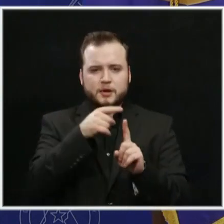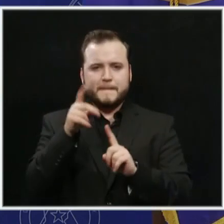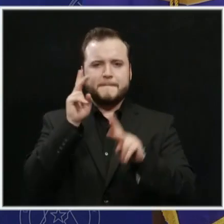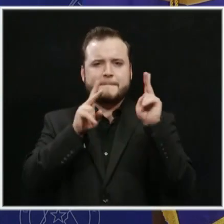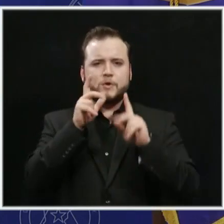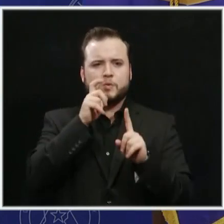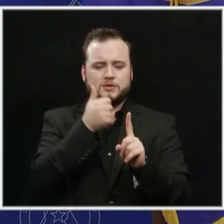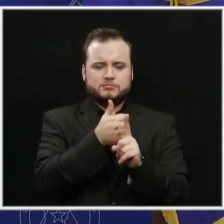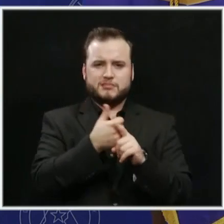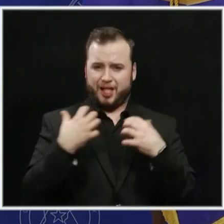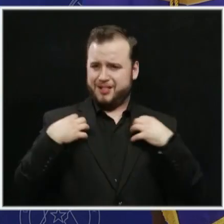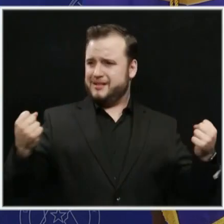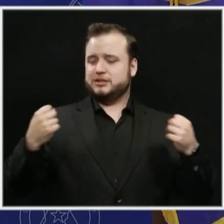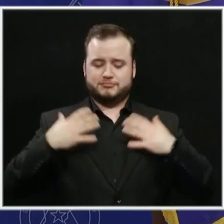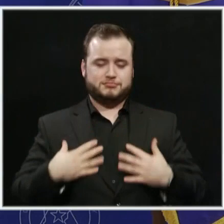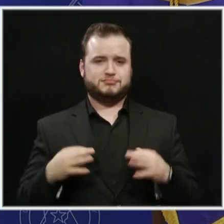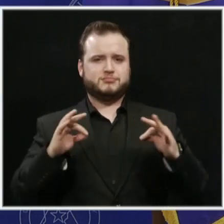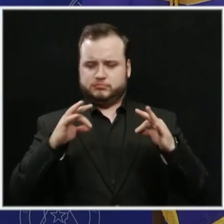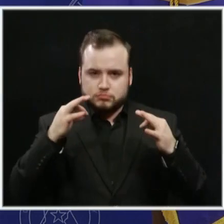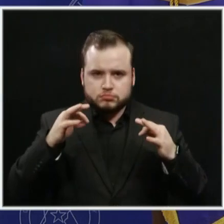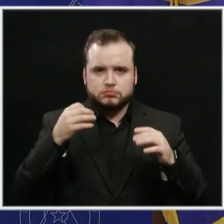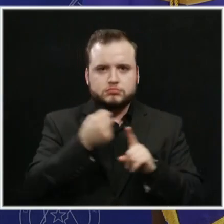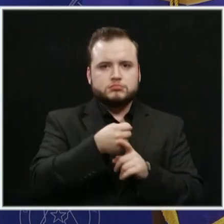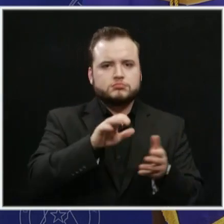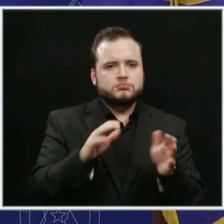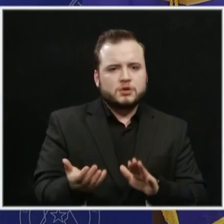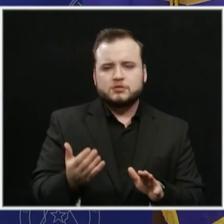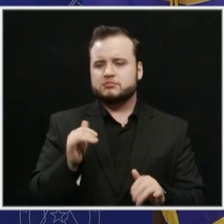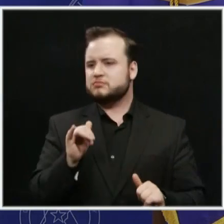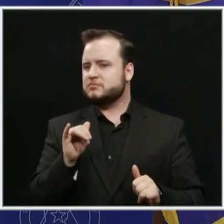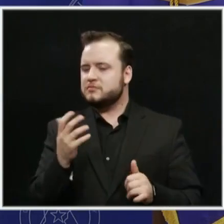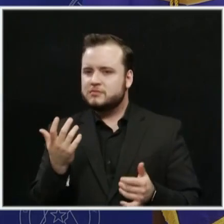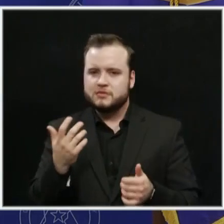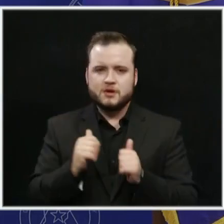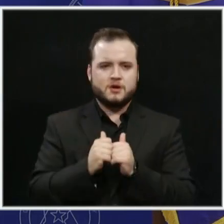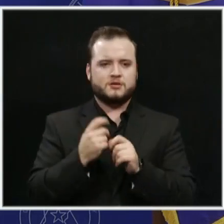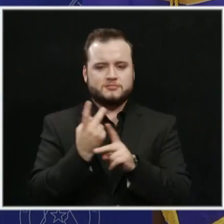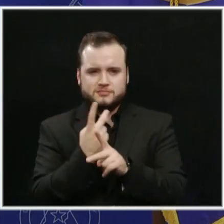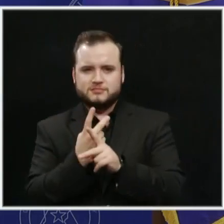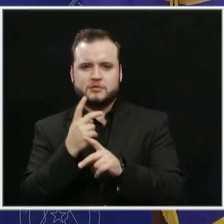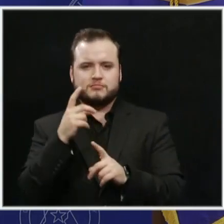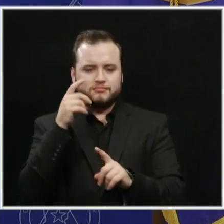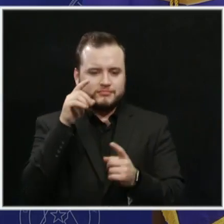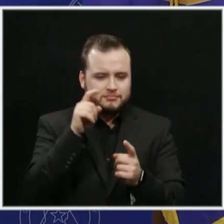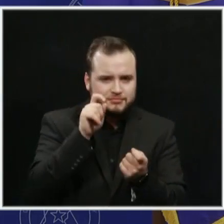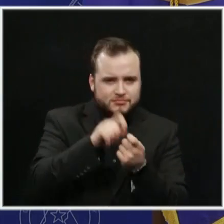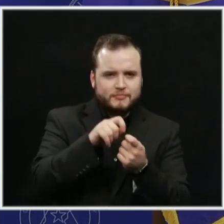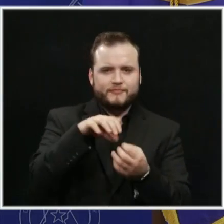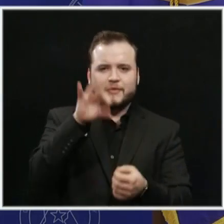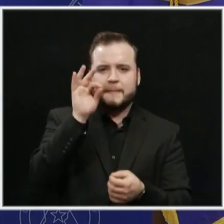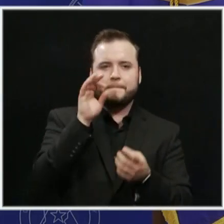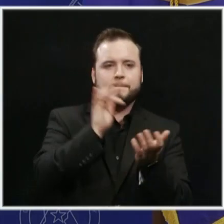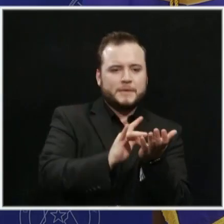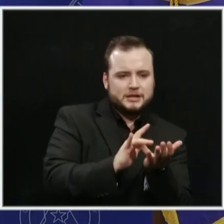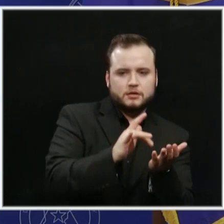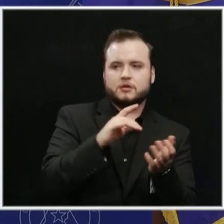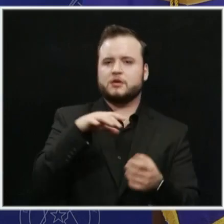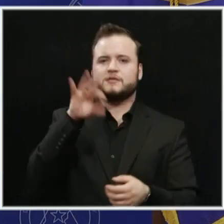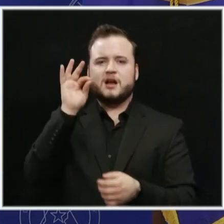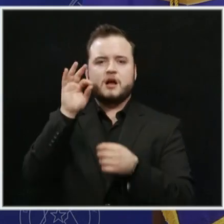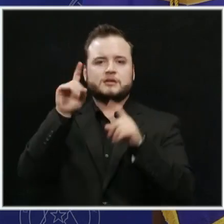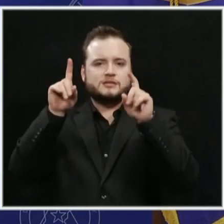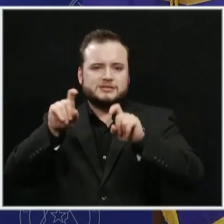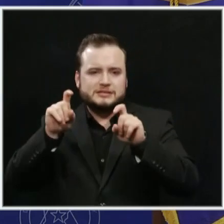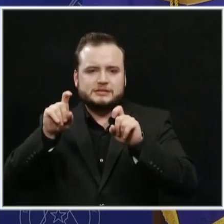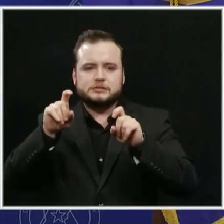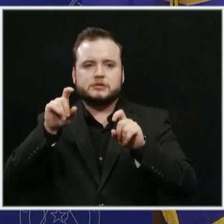right medications in order to provide the best treatment that we can, and know that the Minnesota institutions are on the cutting edge of those research efforts